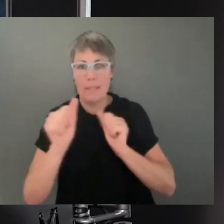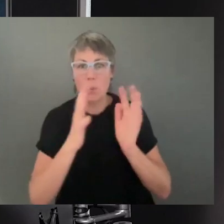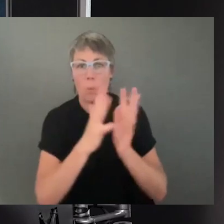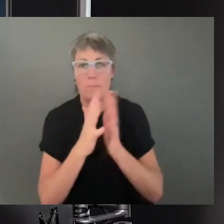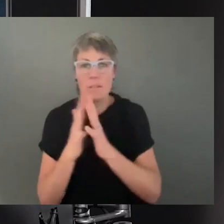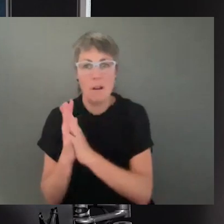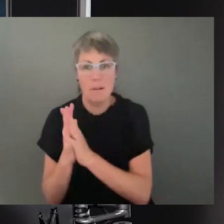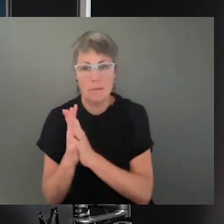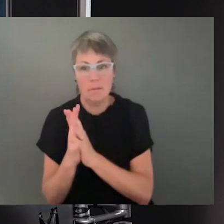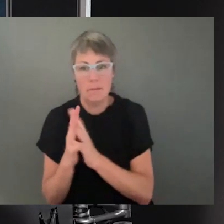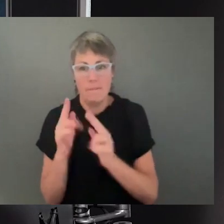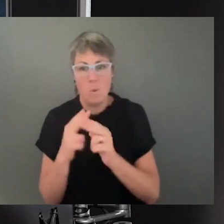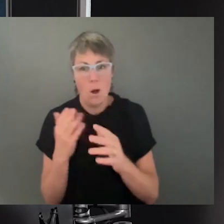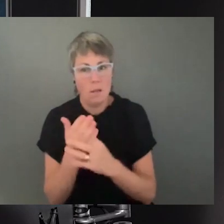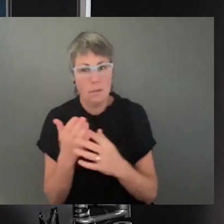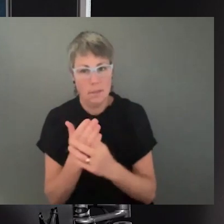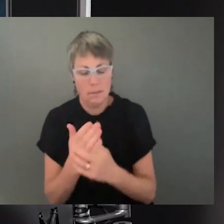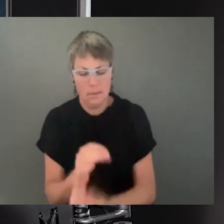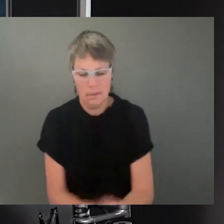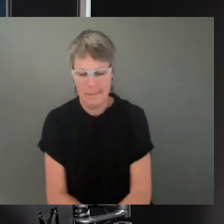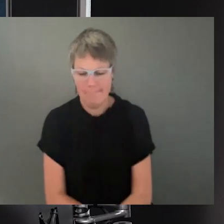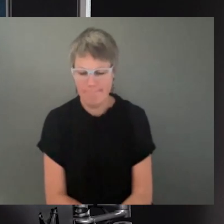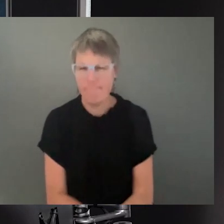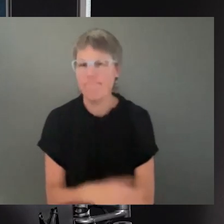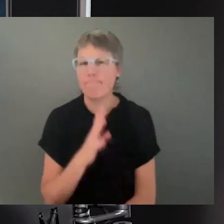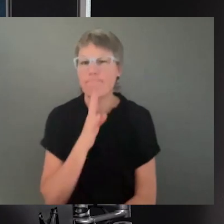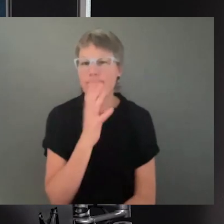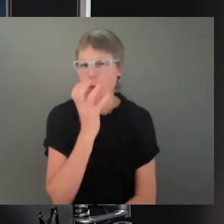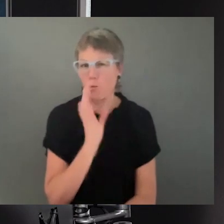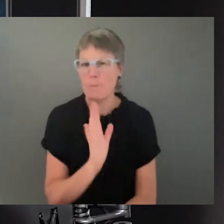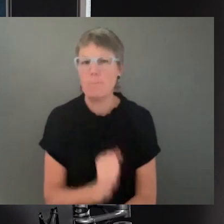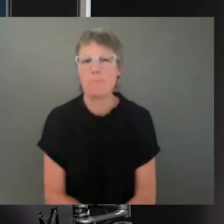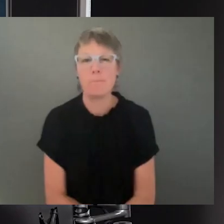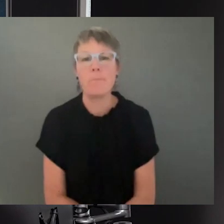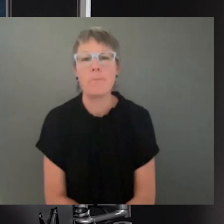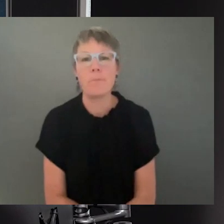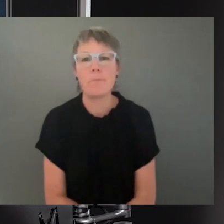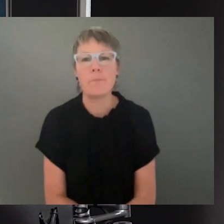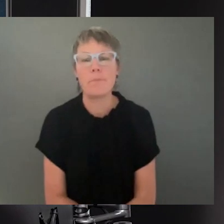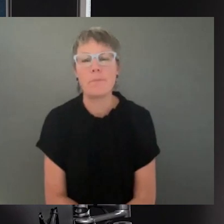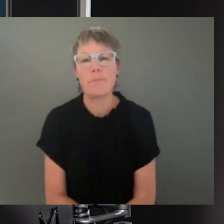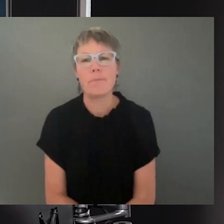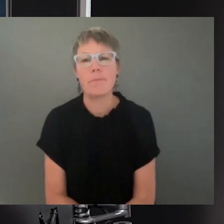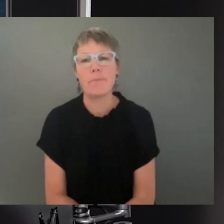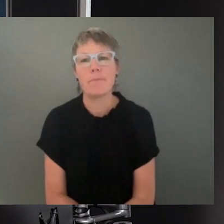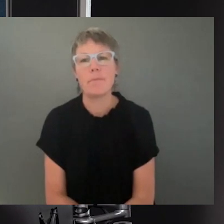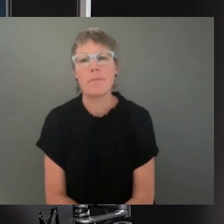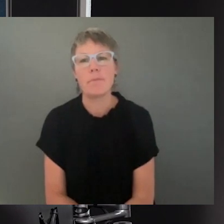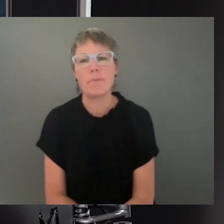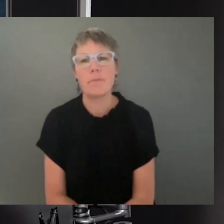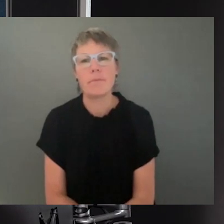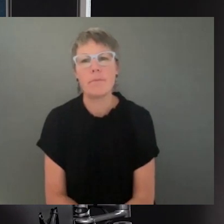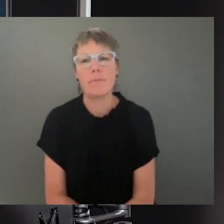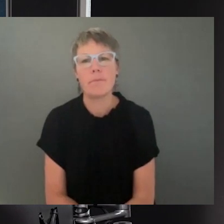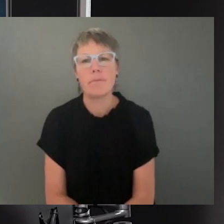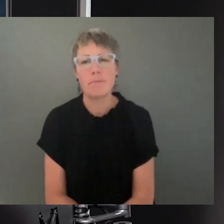standards. There are a lot more, and I'm going to read out a list of some more in a second. But if you do have a question, whether it is about something that has become a